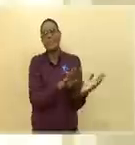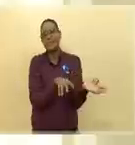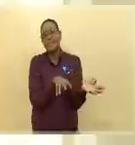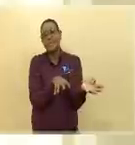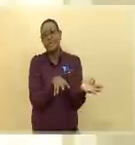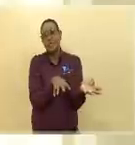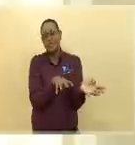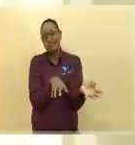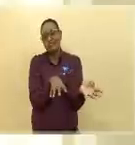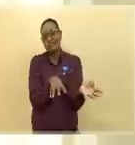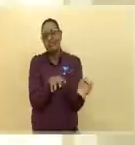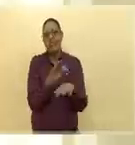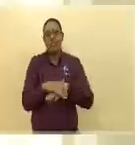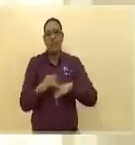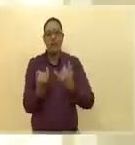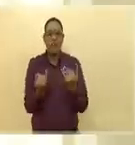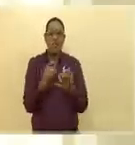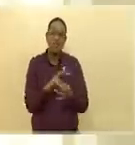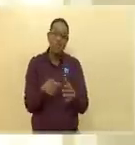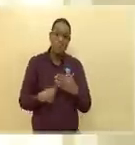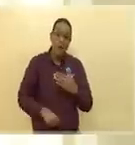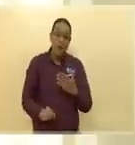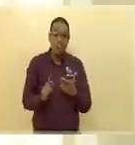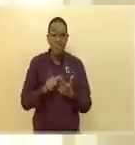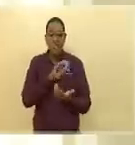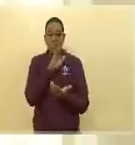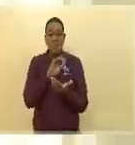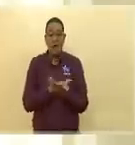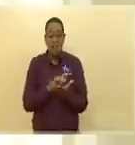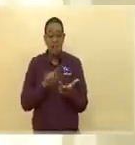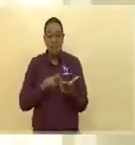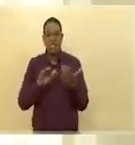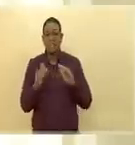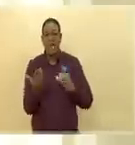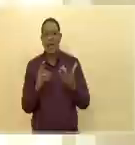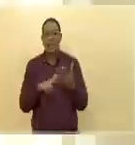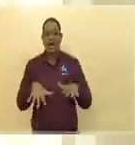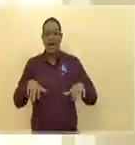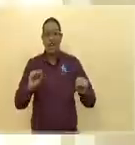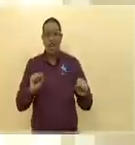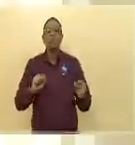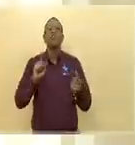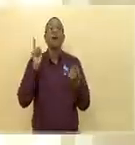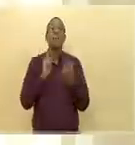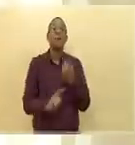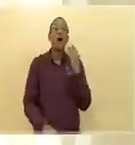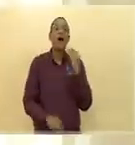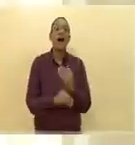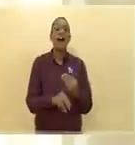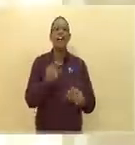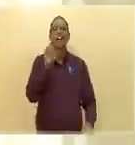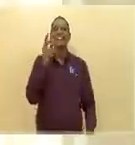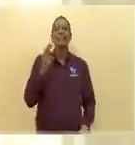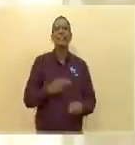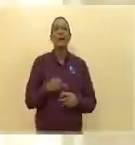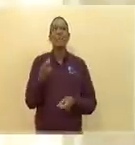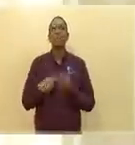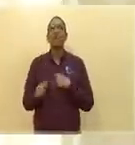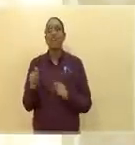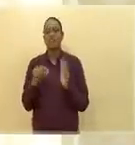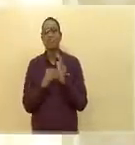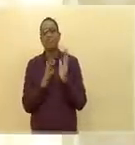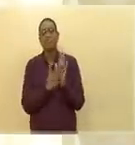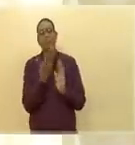Jamaicans. Records relating to birth, marriage, death, adoption, and deed poll that we have at the